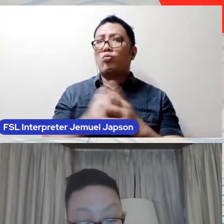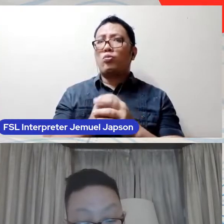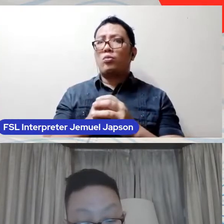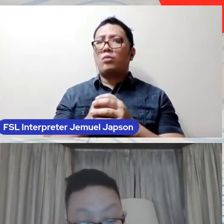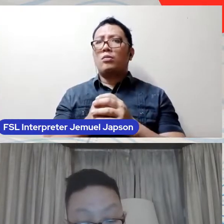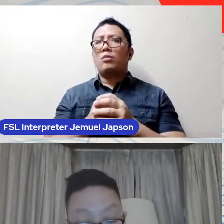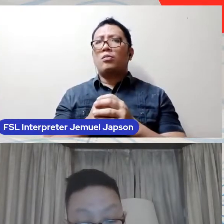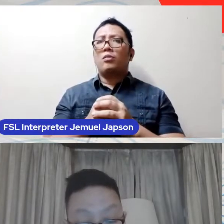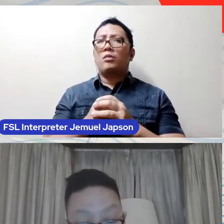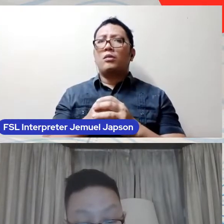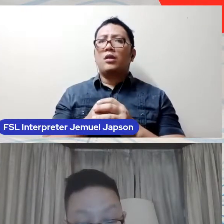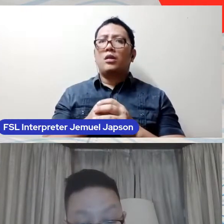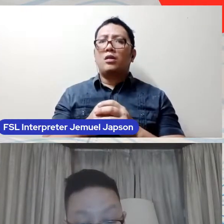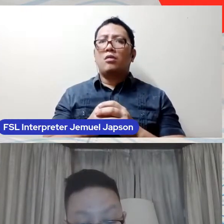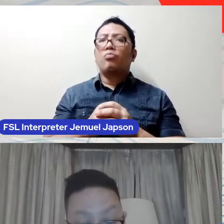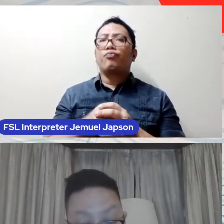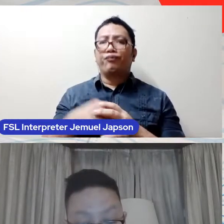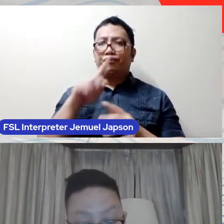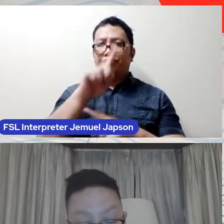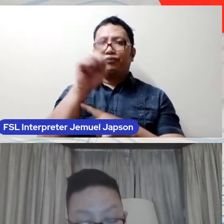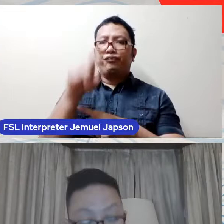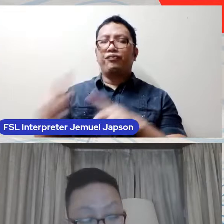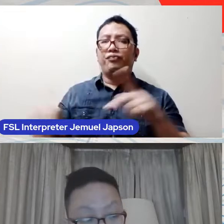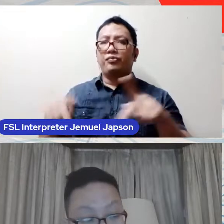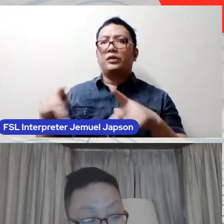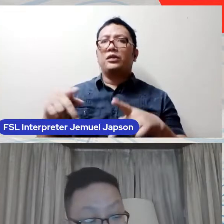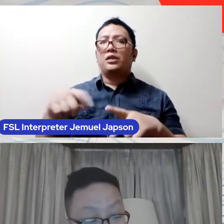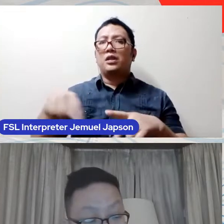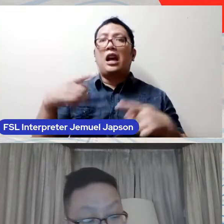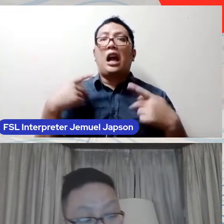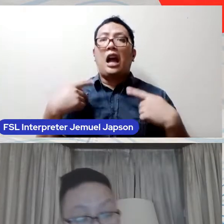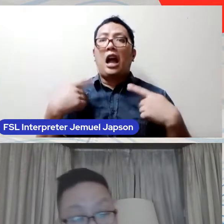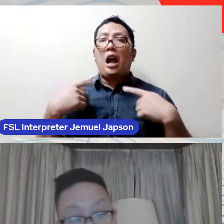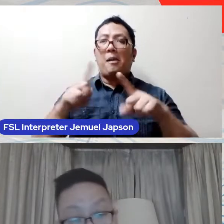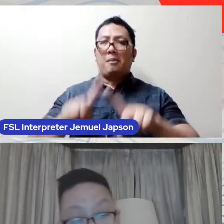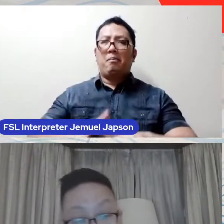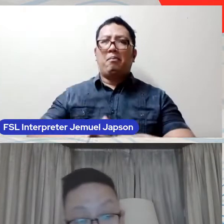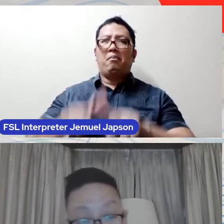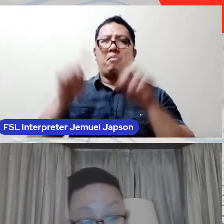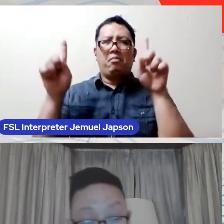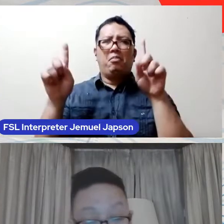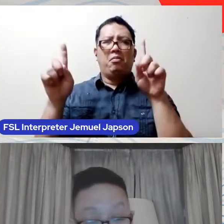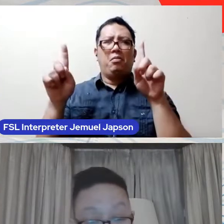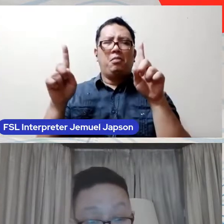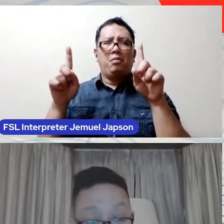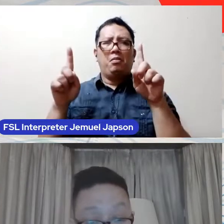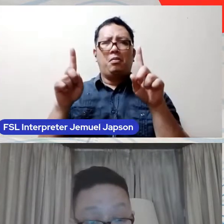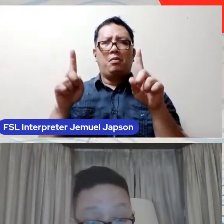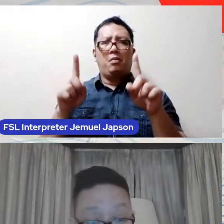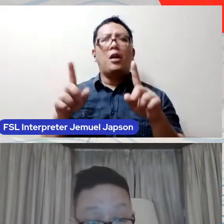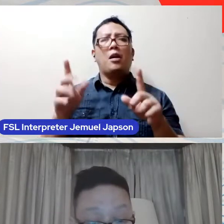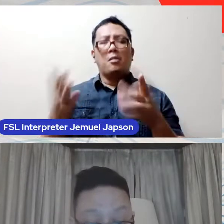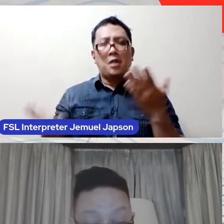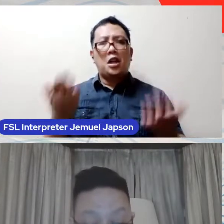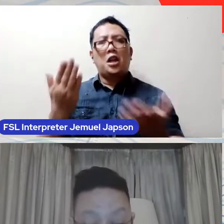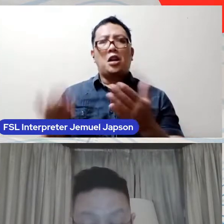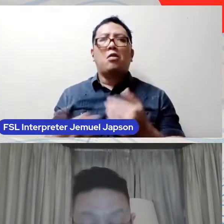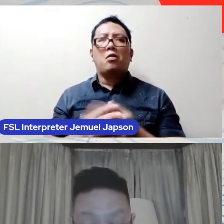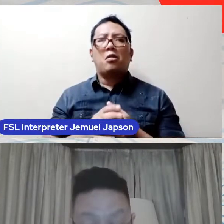Yun lang naman. Yun yung tanong ng tao. Paano kapag may discrepancy? Okay, siguro